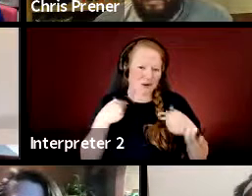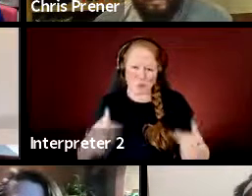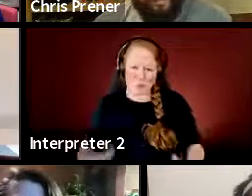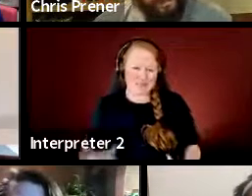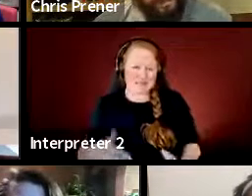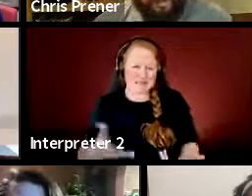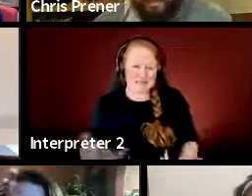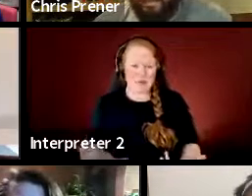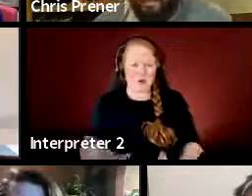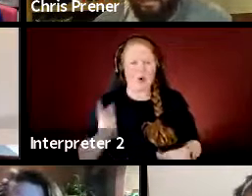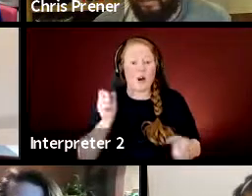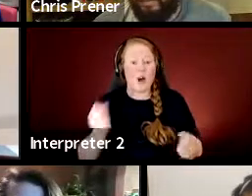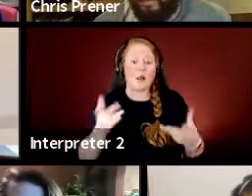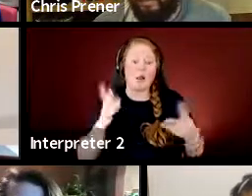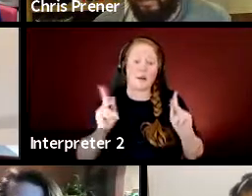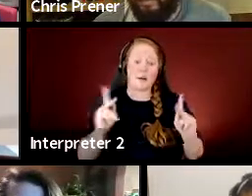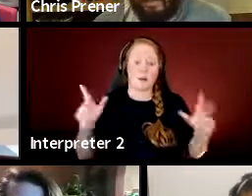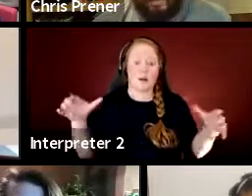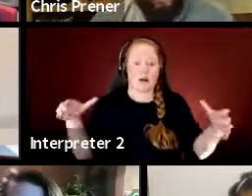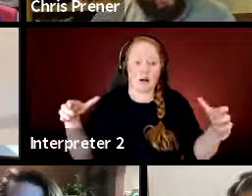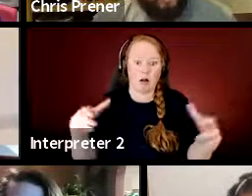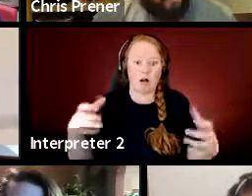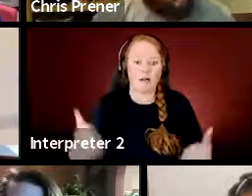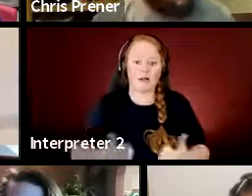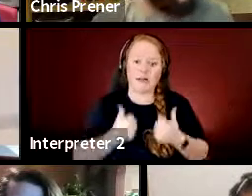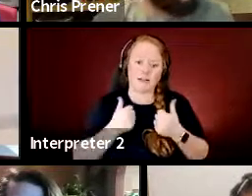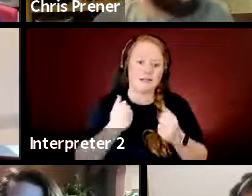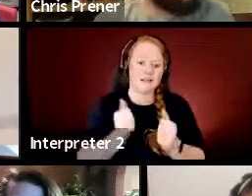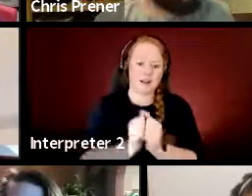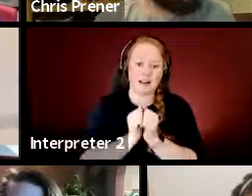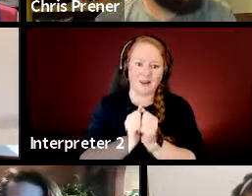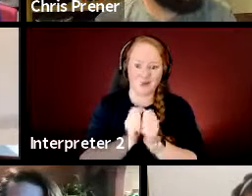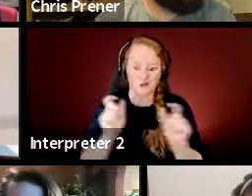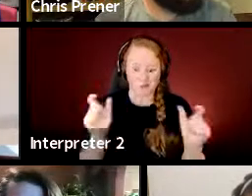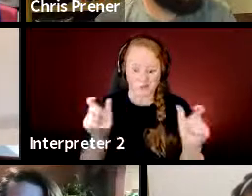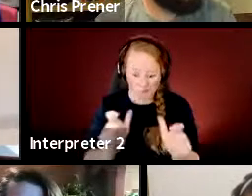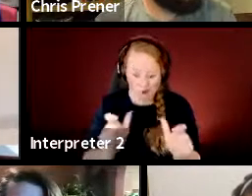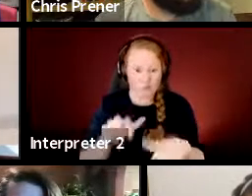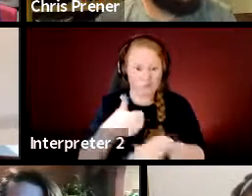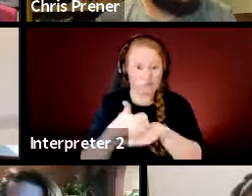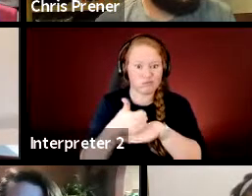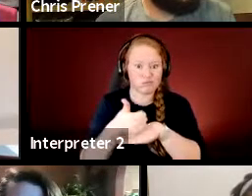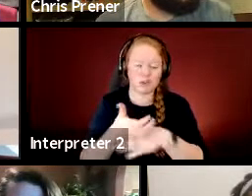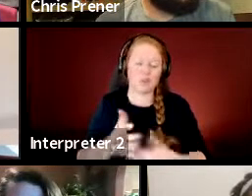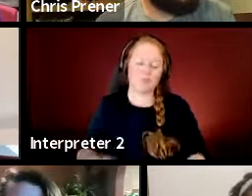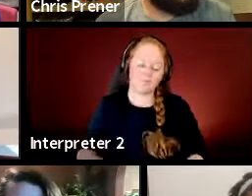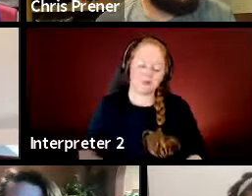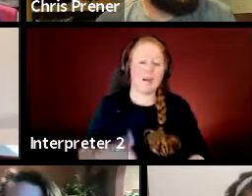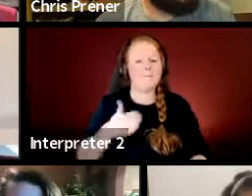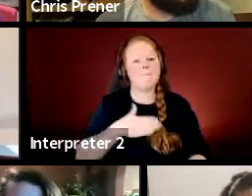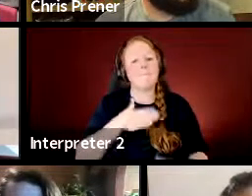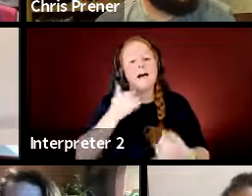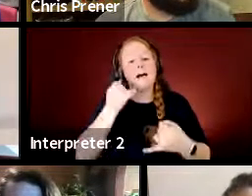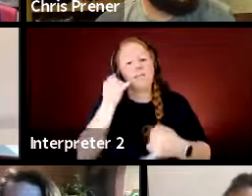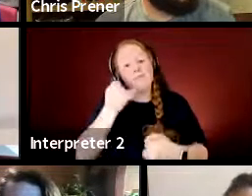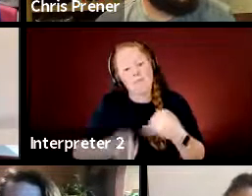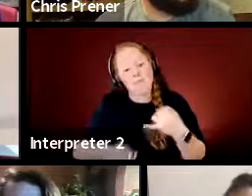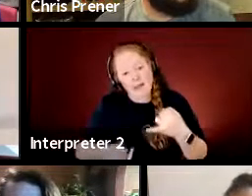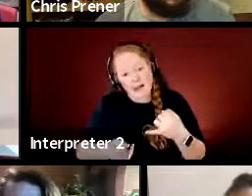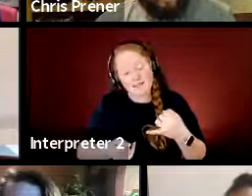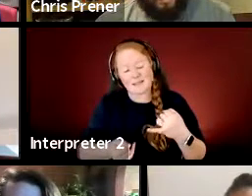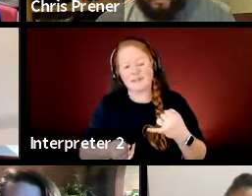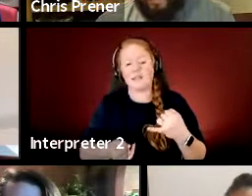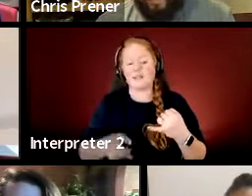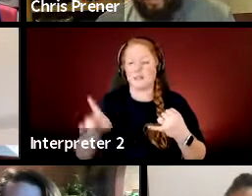together in a small setup. Then my last point is on the question of